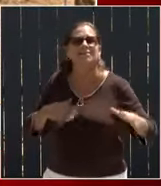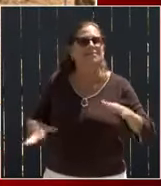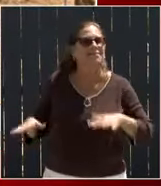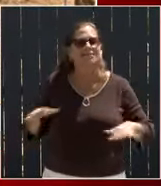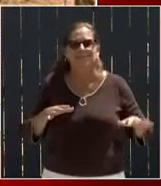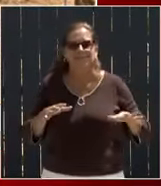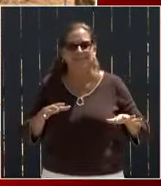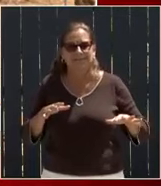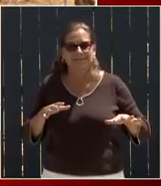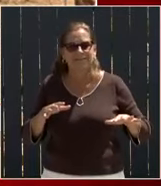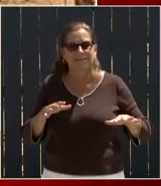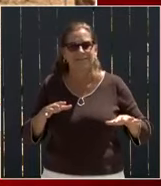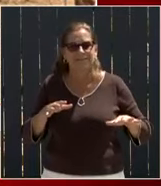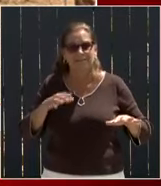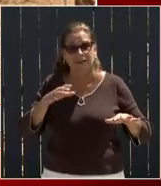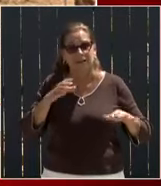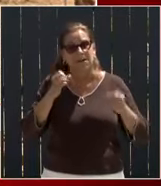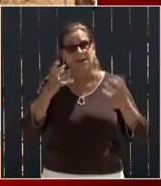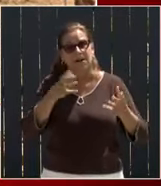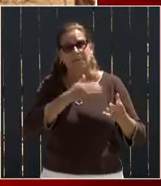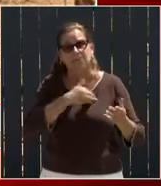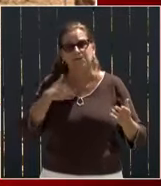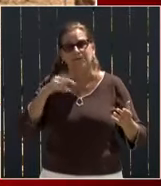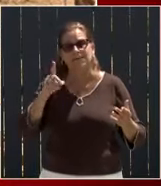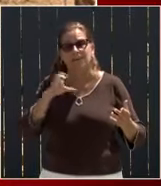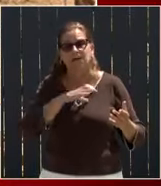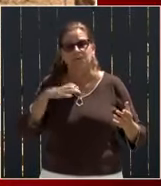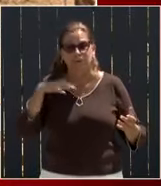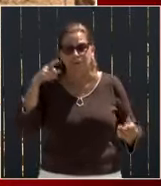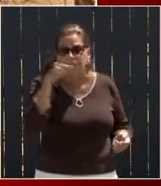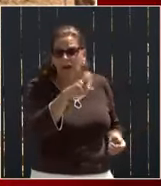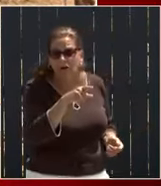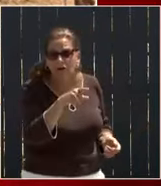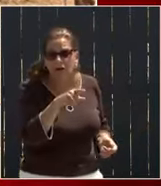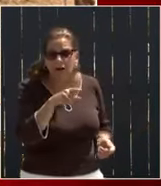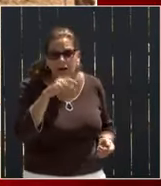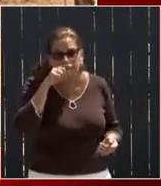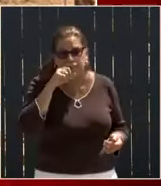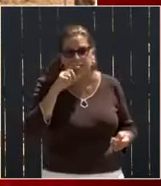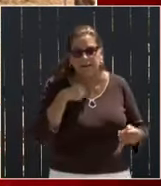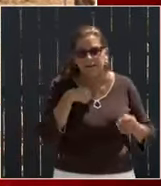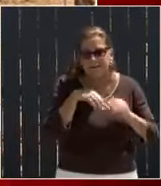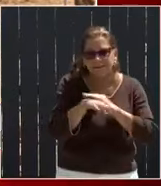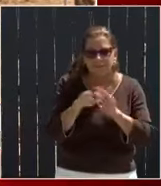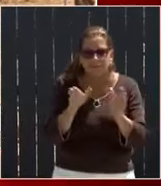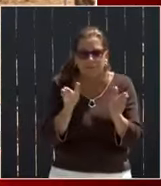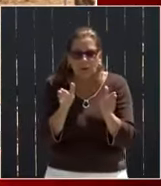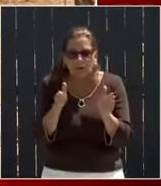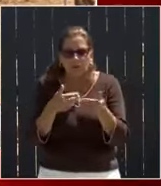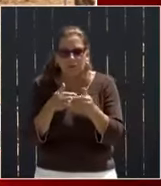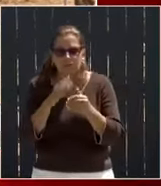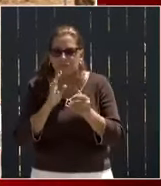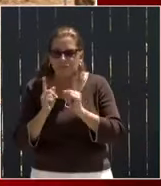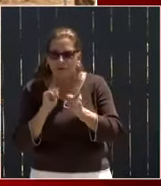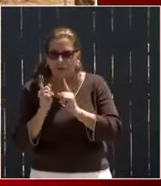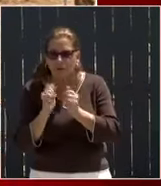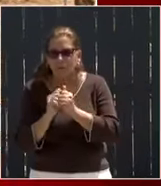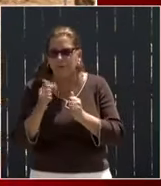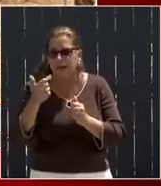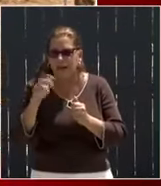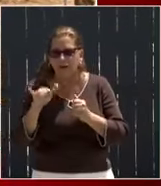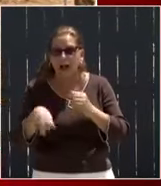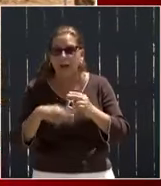of the council who was there was in a little room with Gary talking about Skyland. Gary told us a story